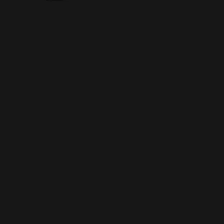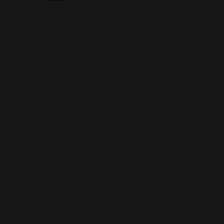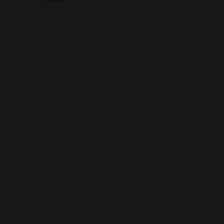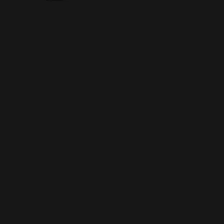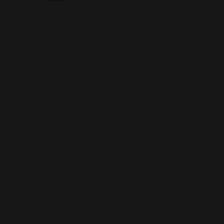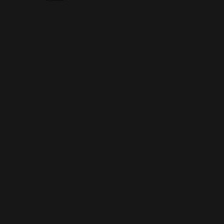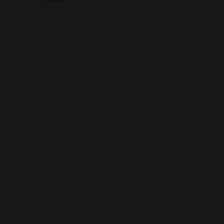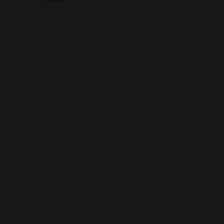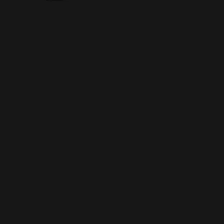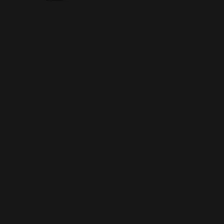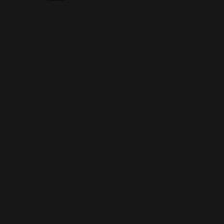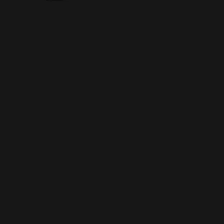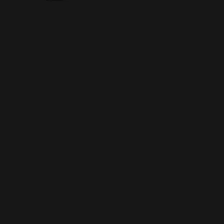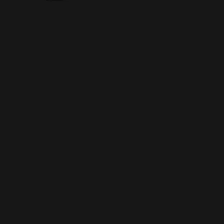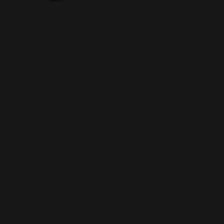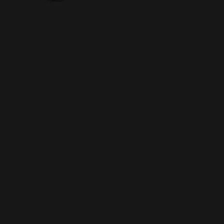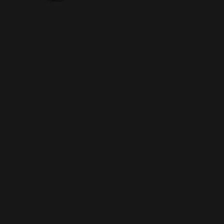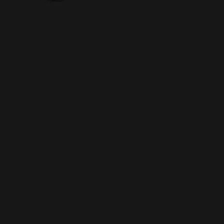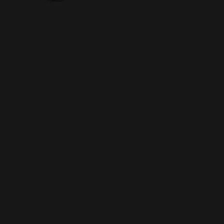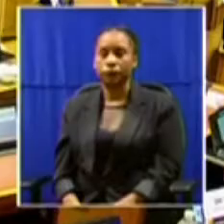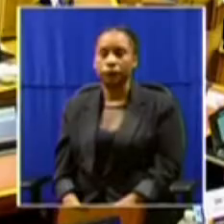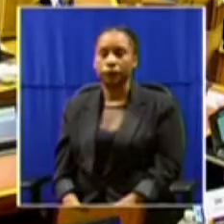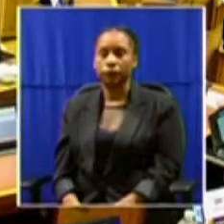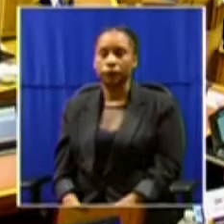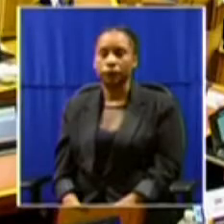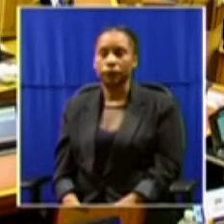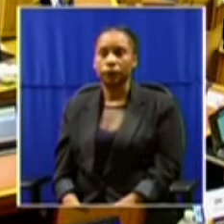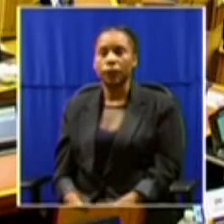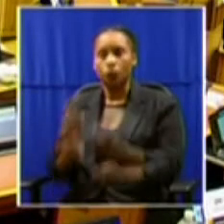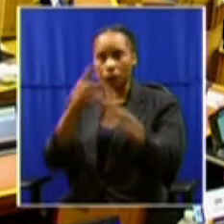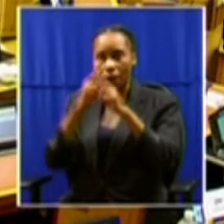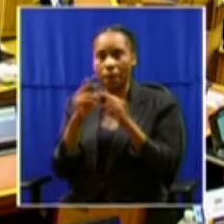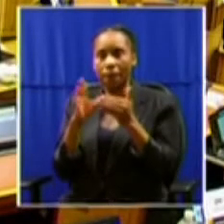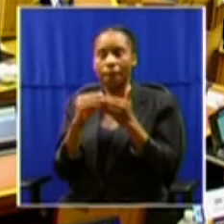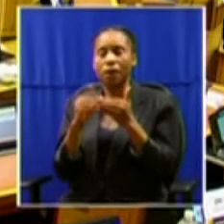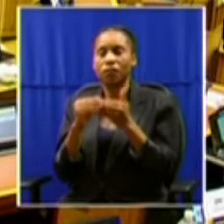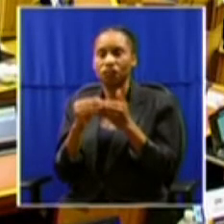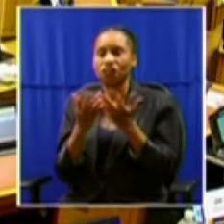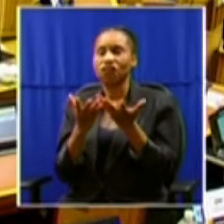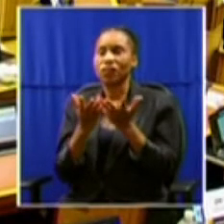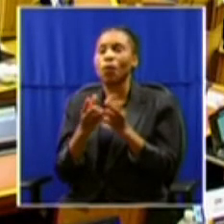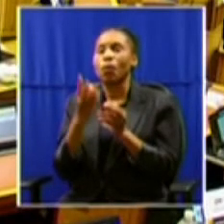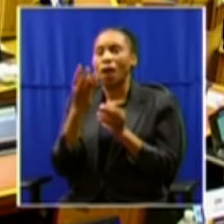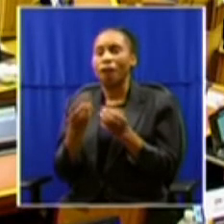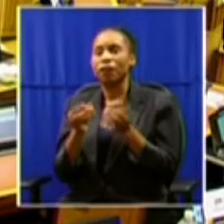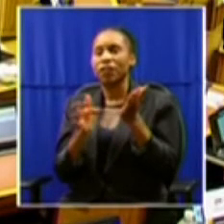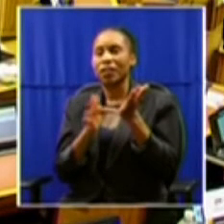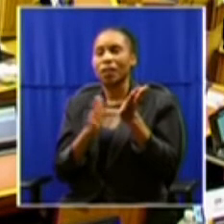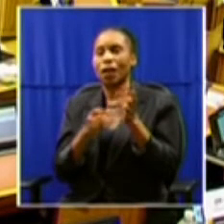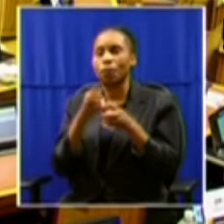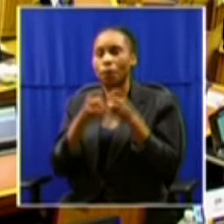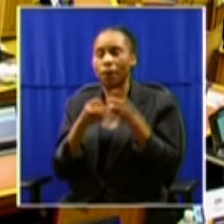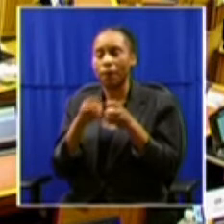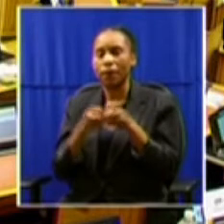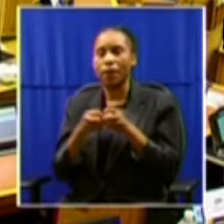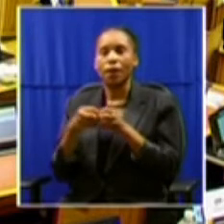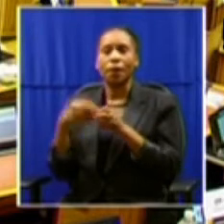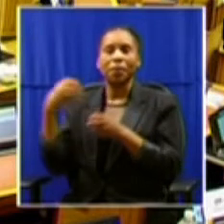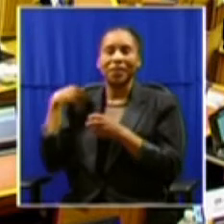will continue to ensure that. Honourable members, it's obvious that we do have a technical problem. The Minister hasn't been